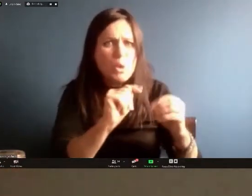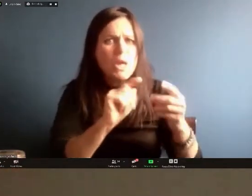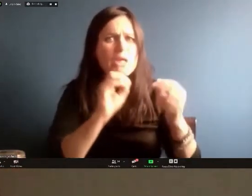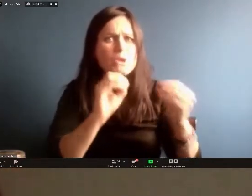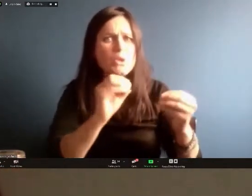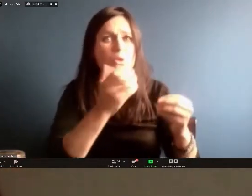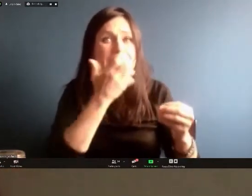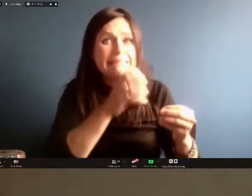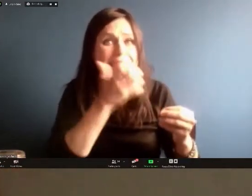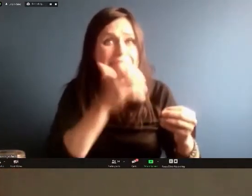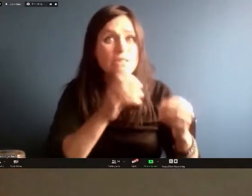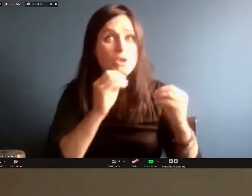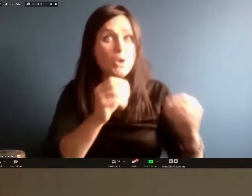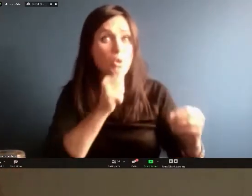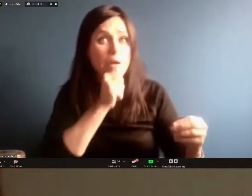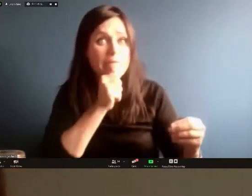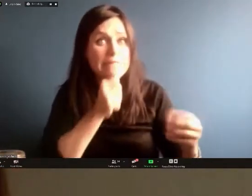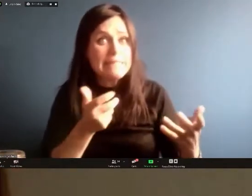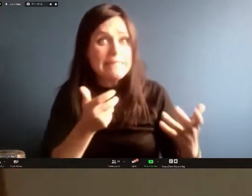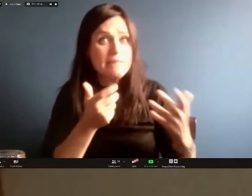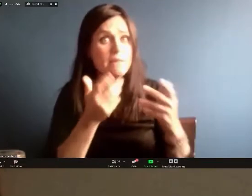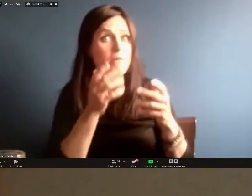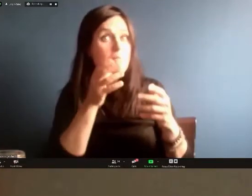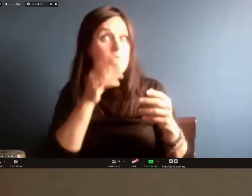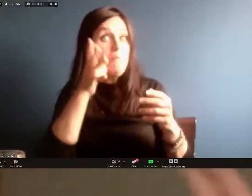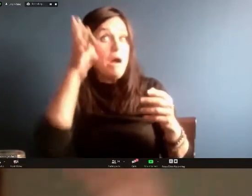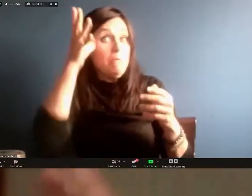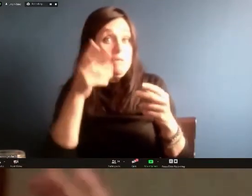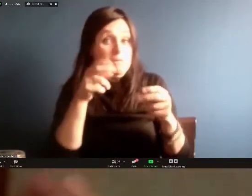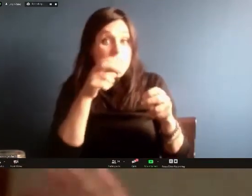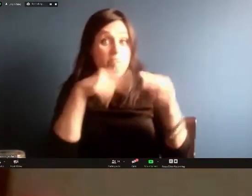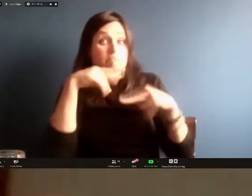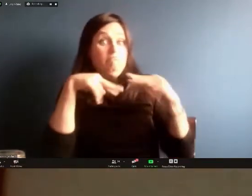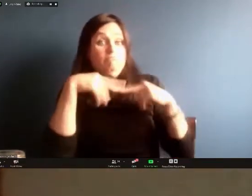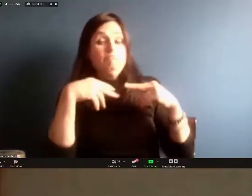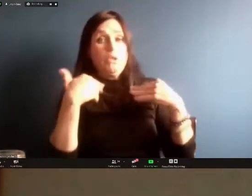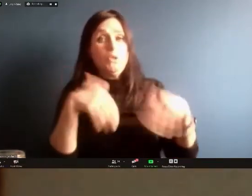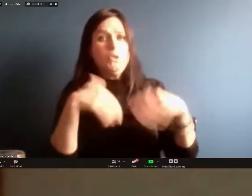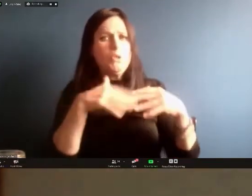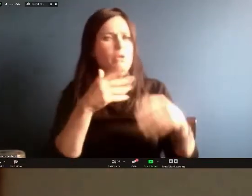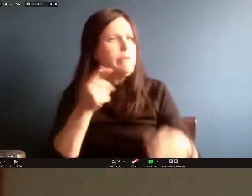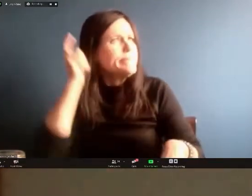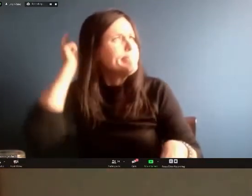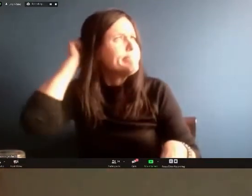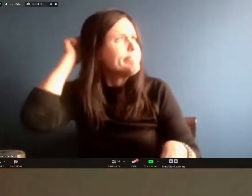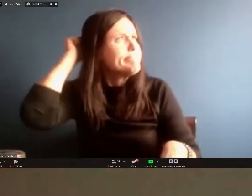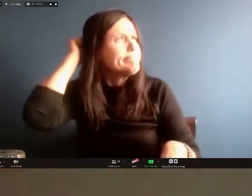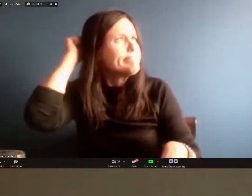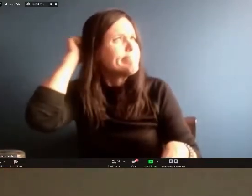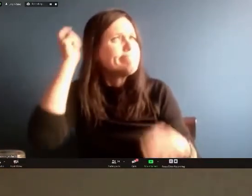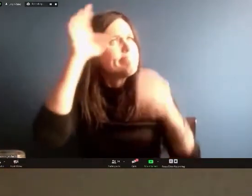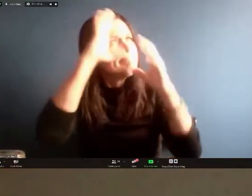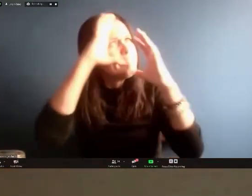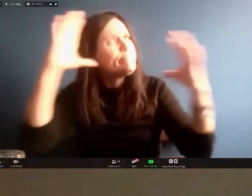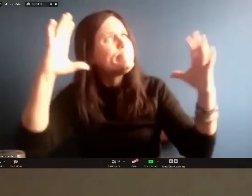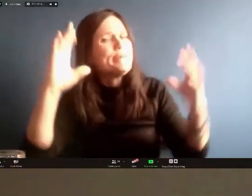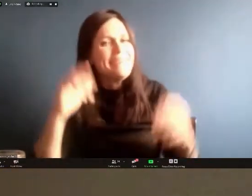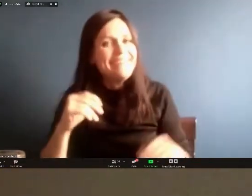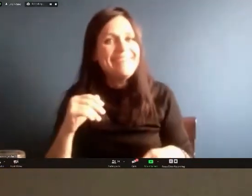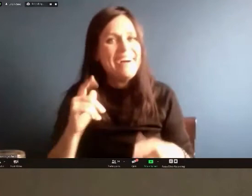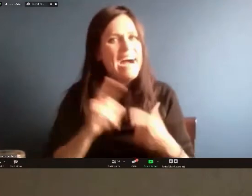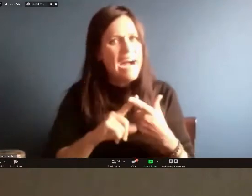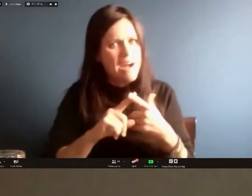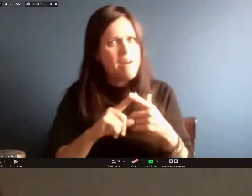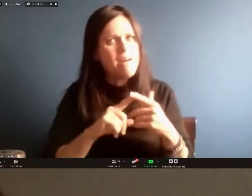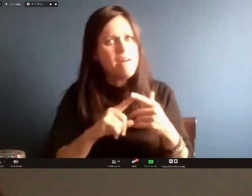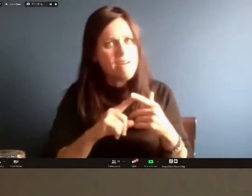no privacy away from your parents. And so that just stuck in the back of my head. And then, of course, I started seeing here